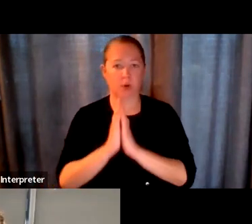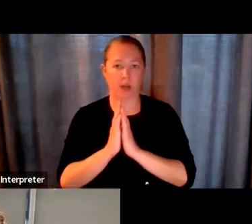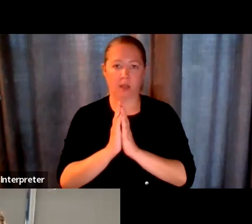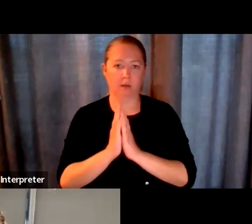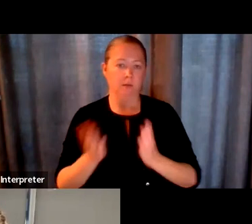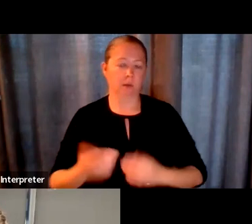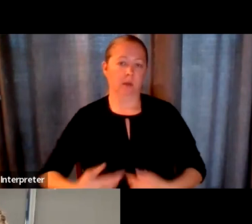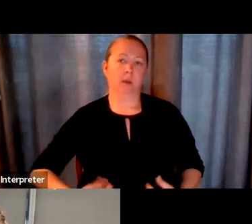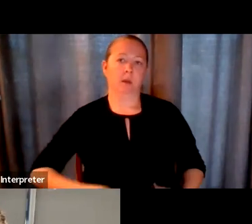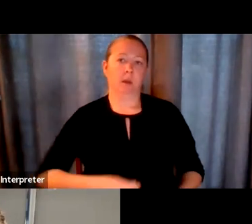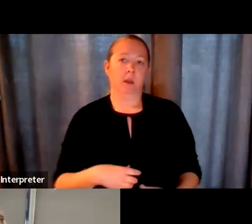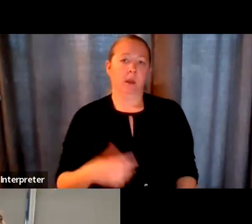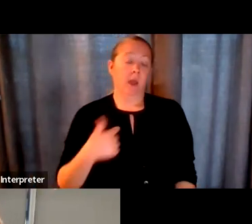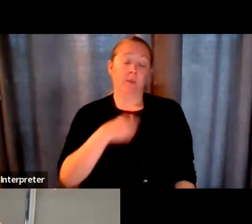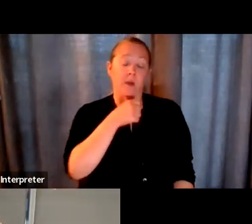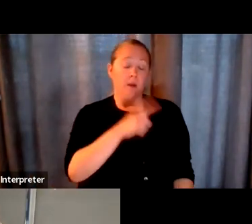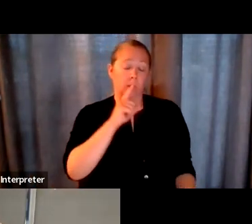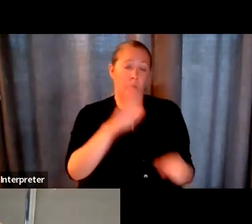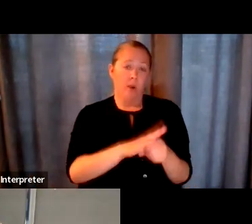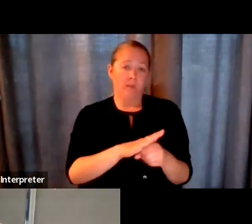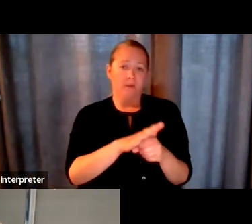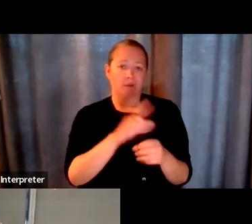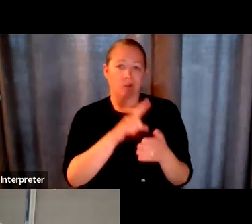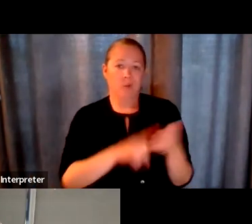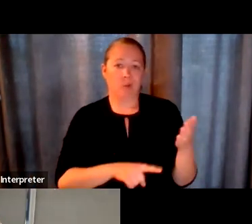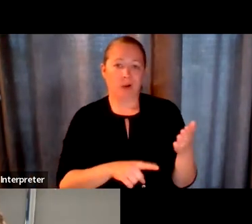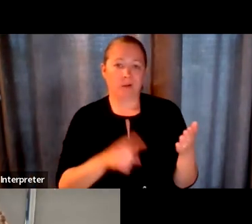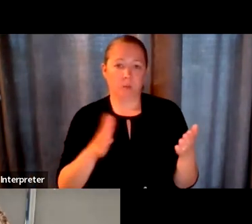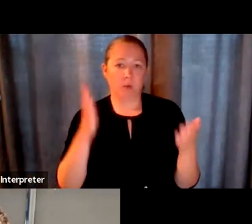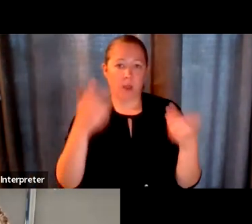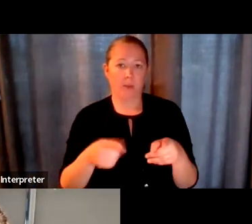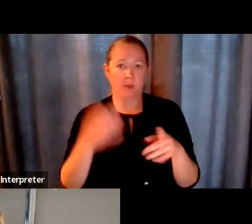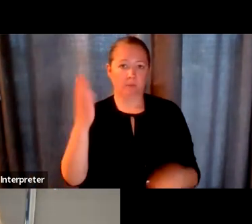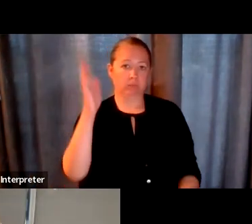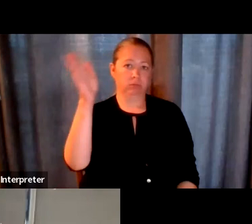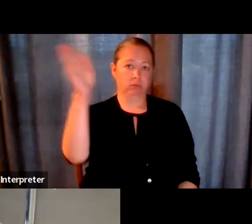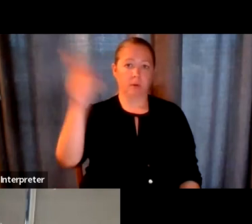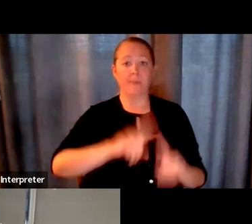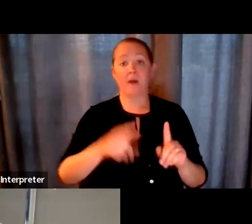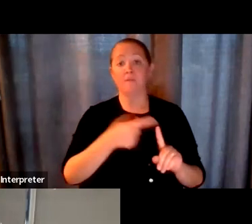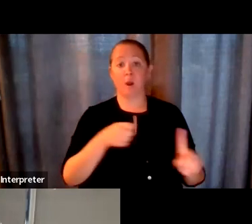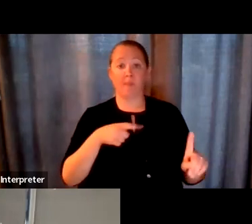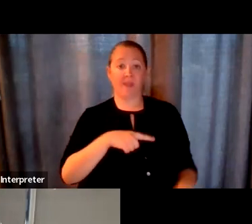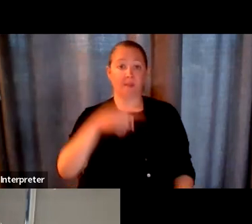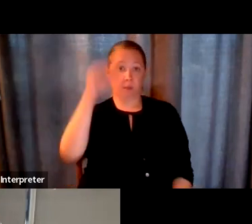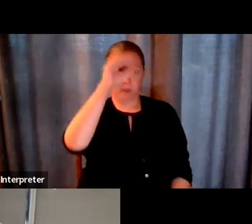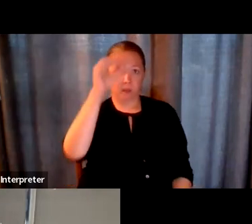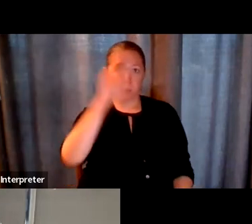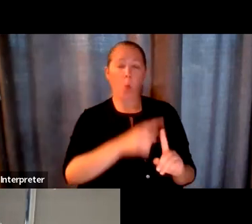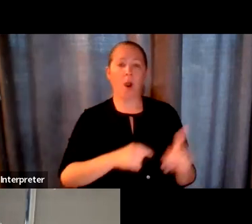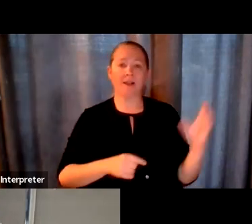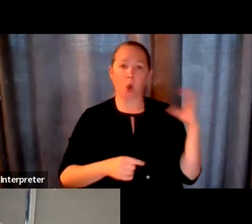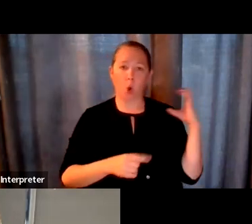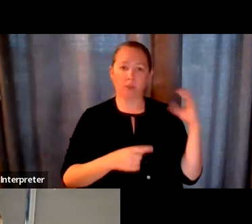I'm not going to make any promises on what's to come, but from this opinion, what Coach Kennedy did, or what Justice